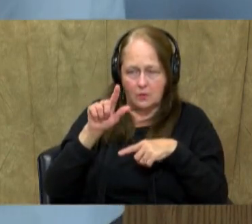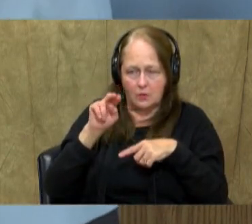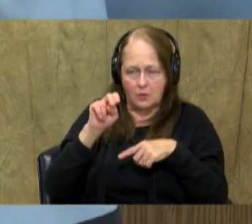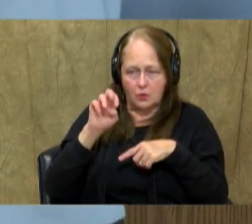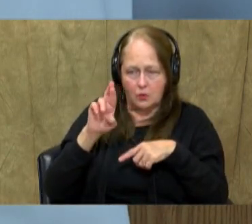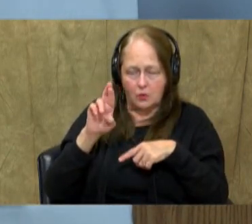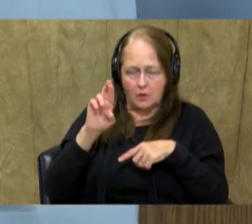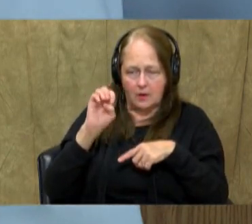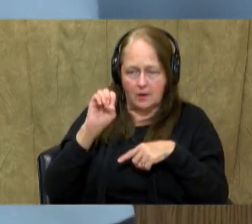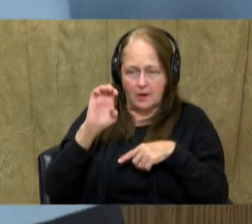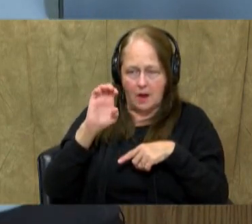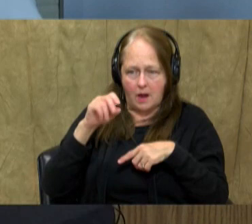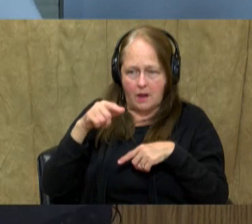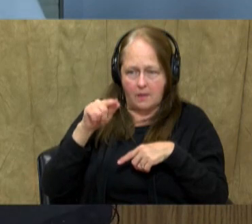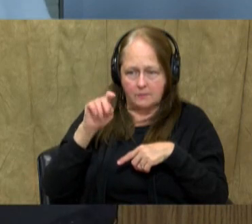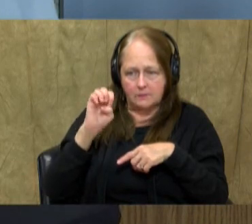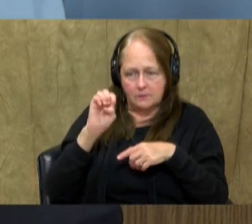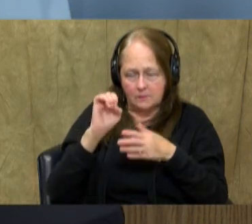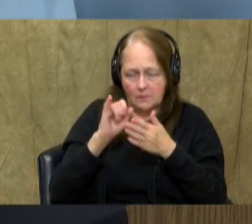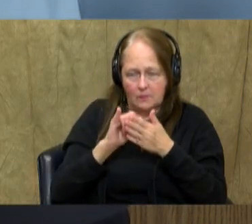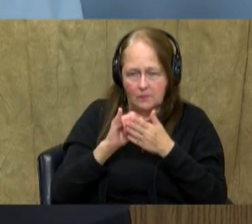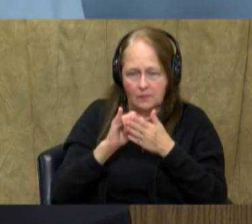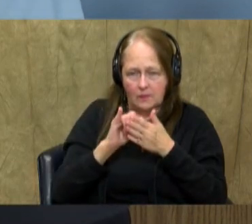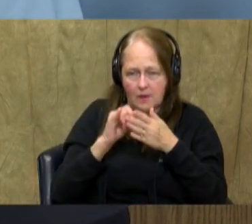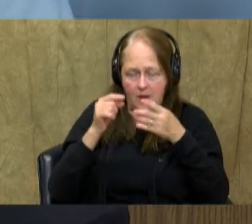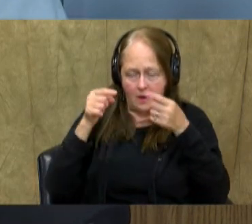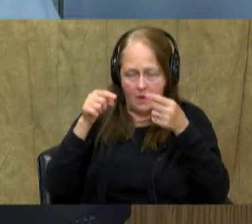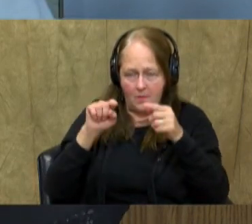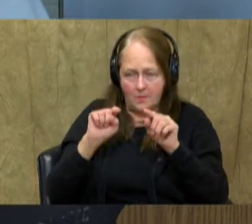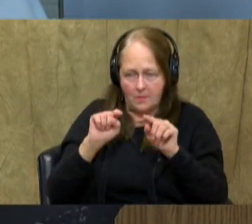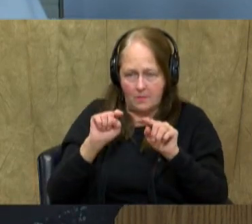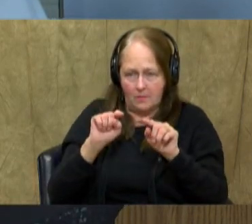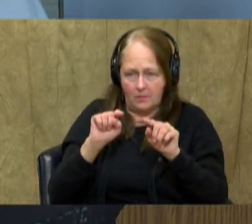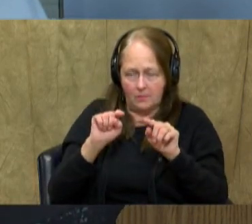eclipse. A lunar eclipse happens